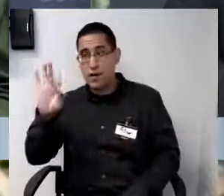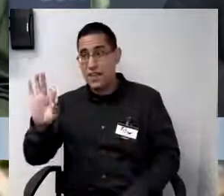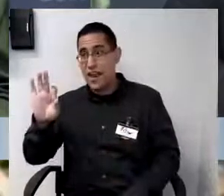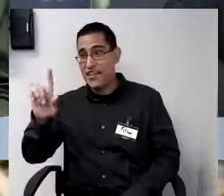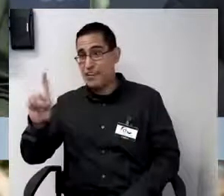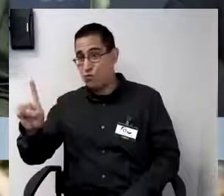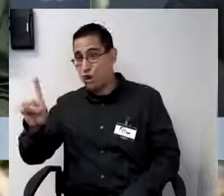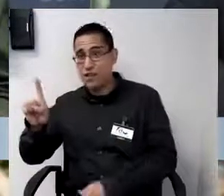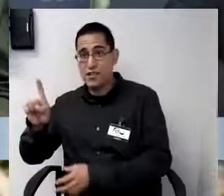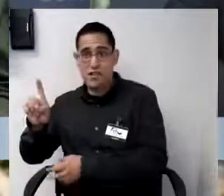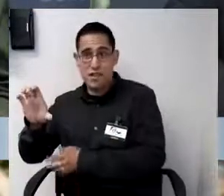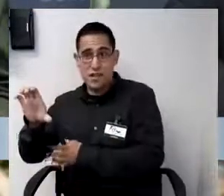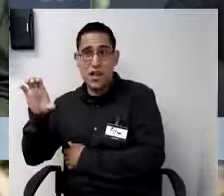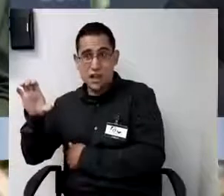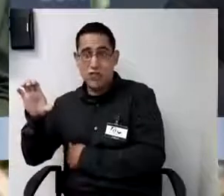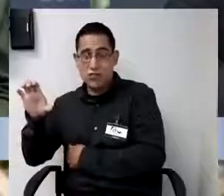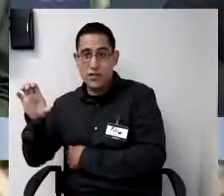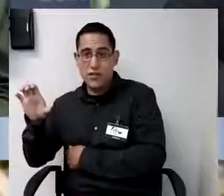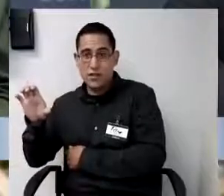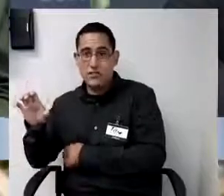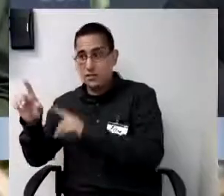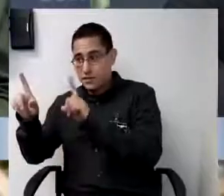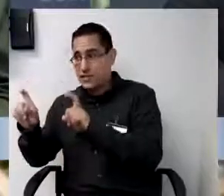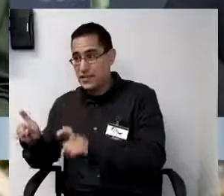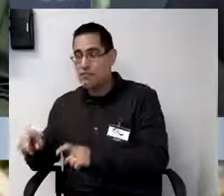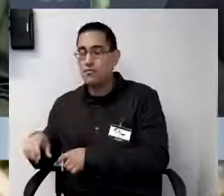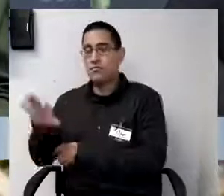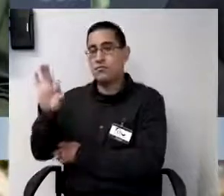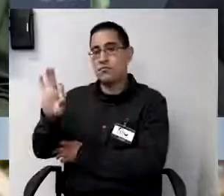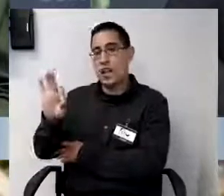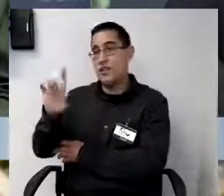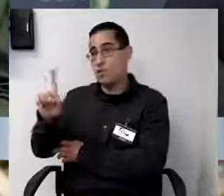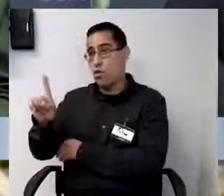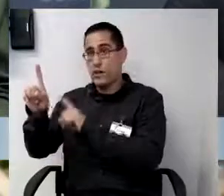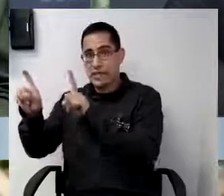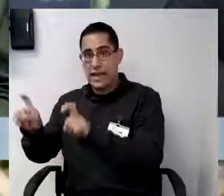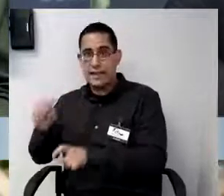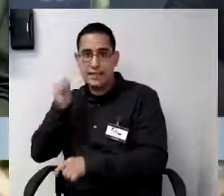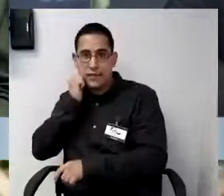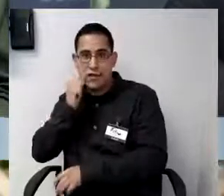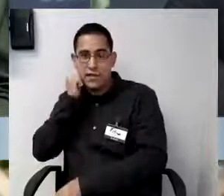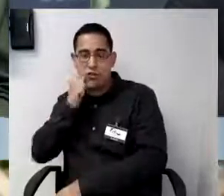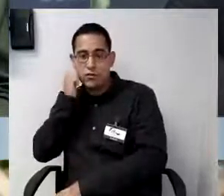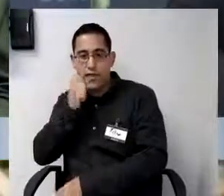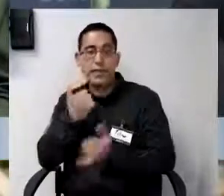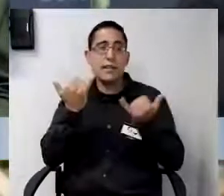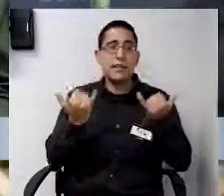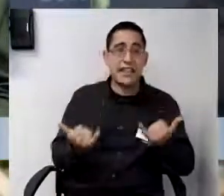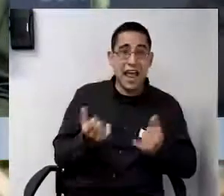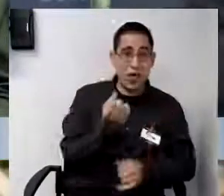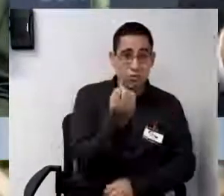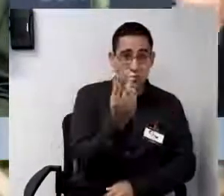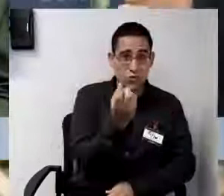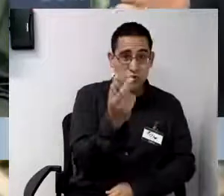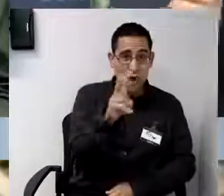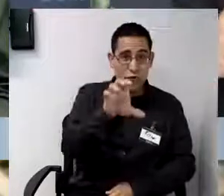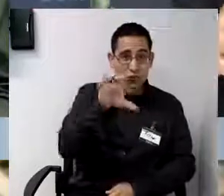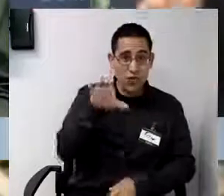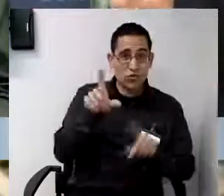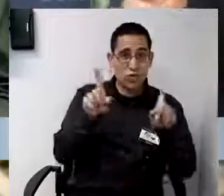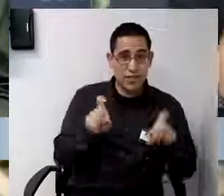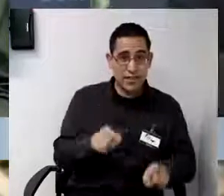up to almost 1,200 tests per day. So that's a 19% increase from last month